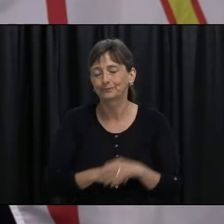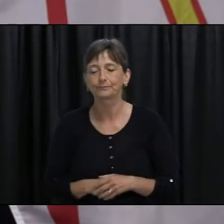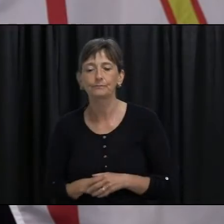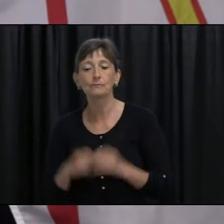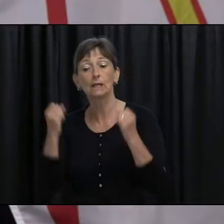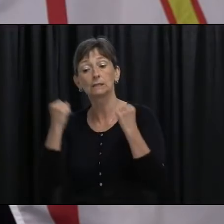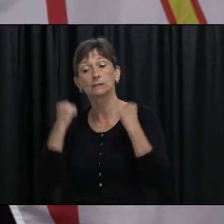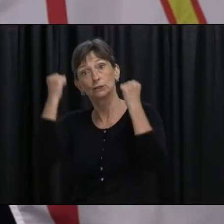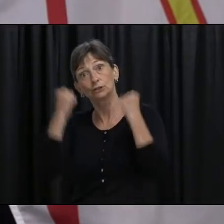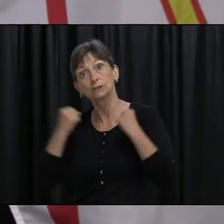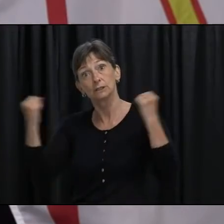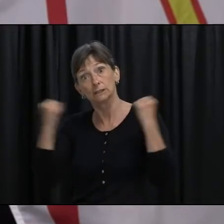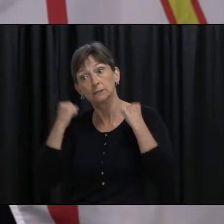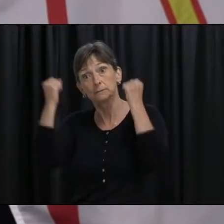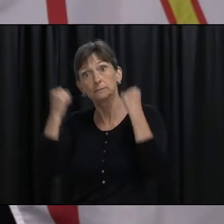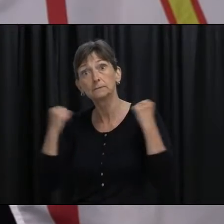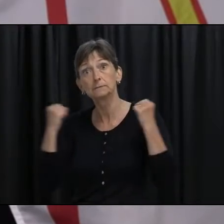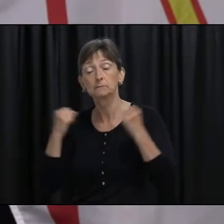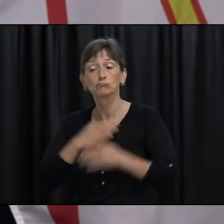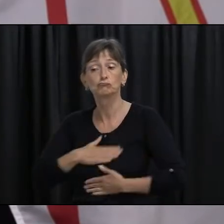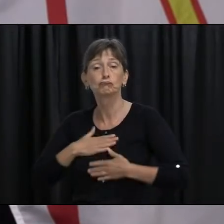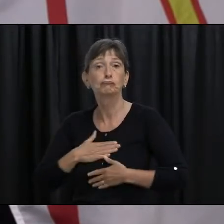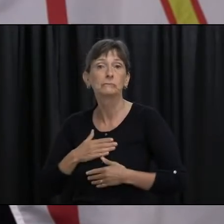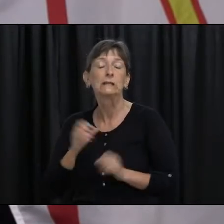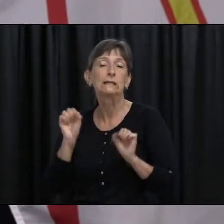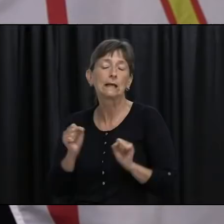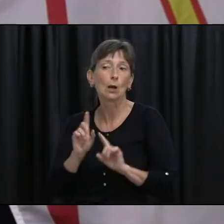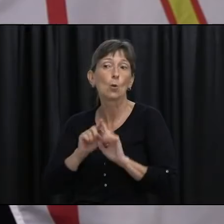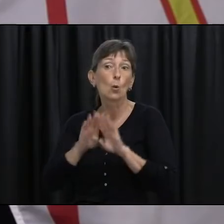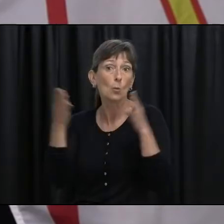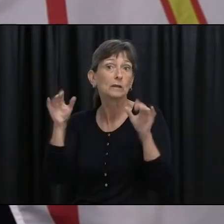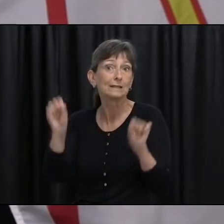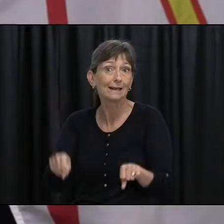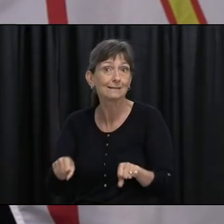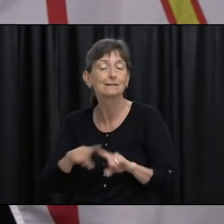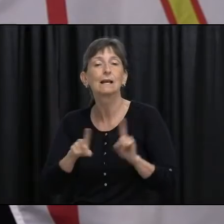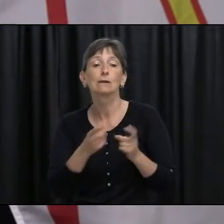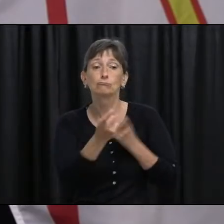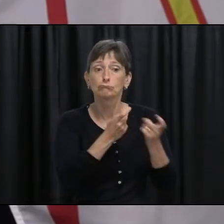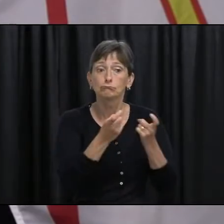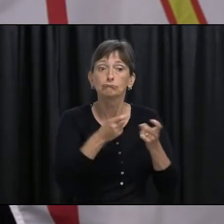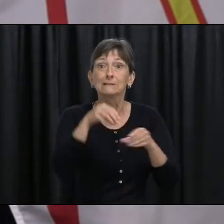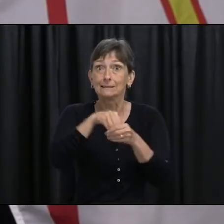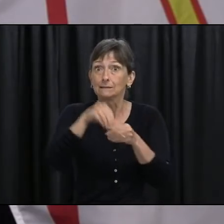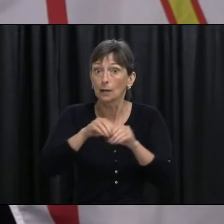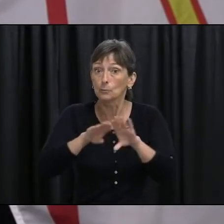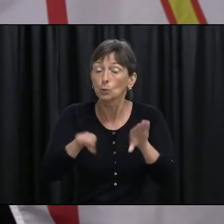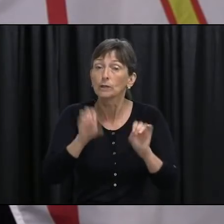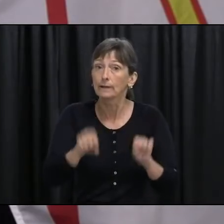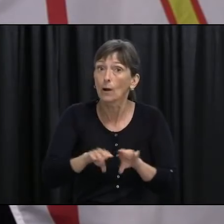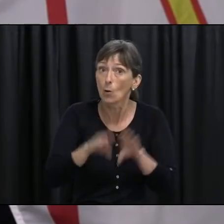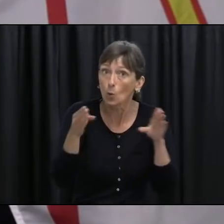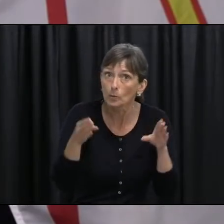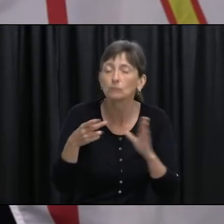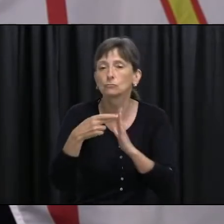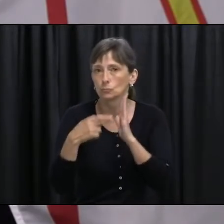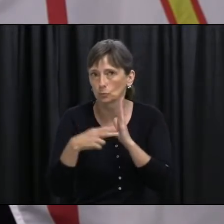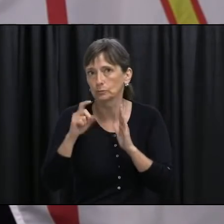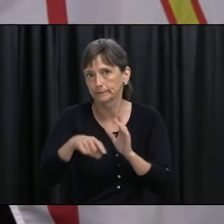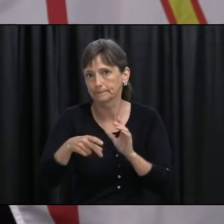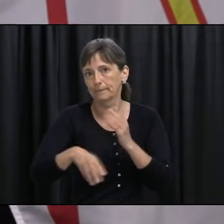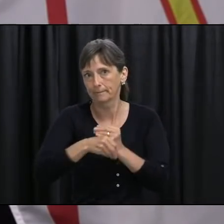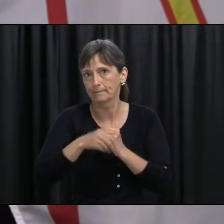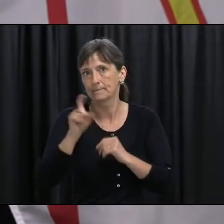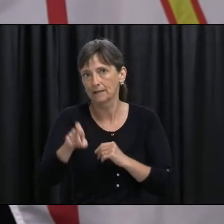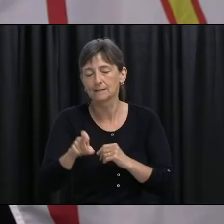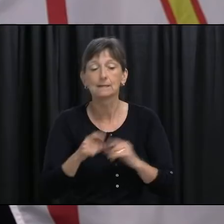and fitness facilities may reopen with restrictions in place, as can arenas and indoor pools. Camping activities have been